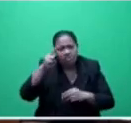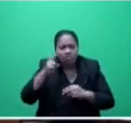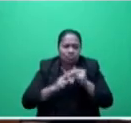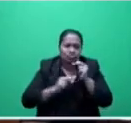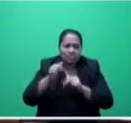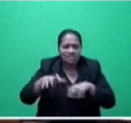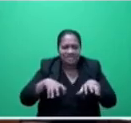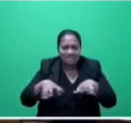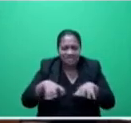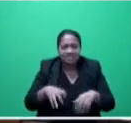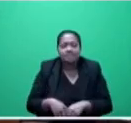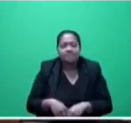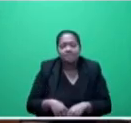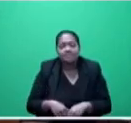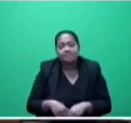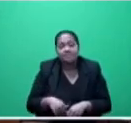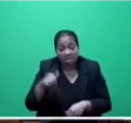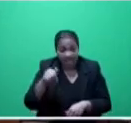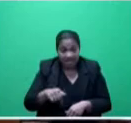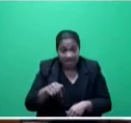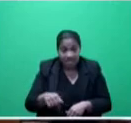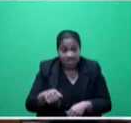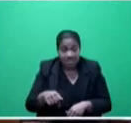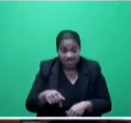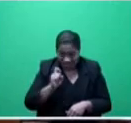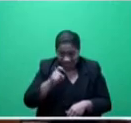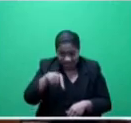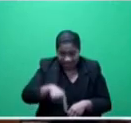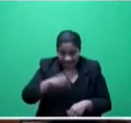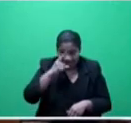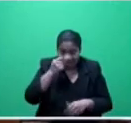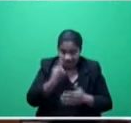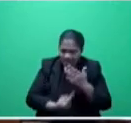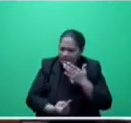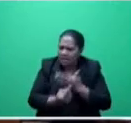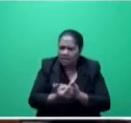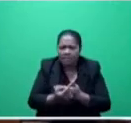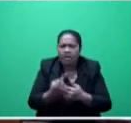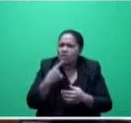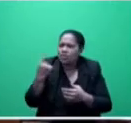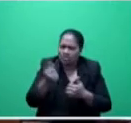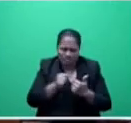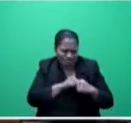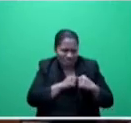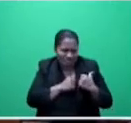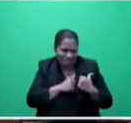activities. This is possible as those with patriotic heart